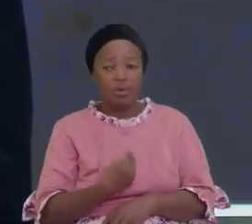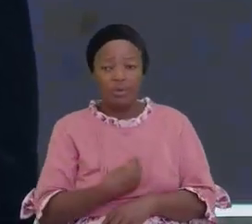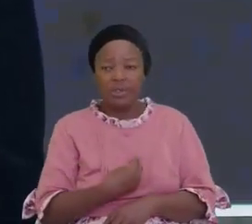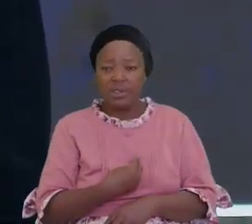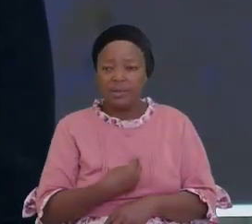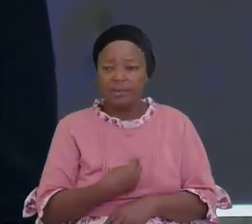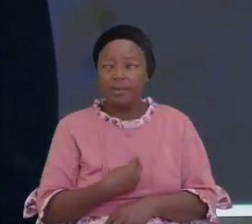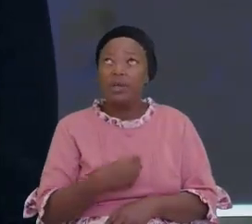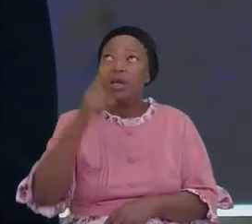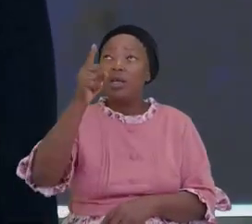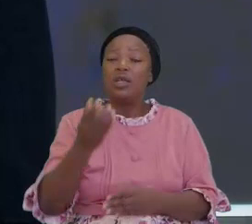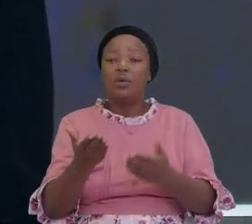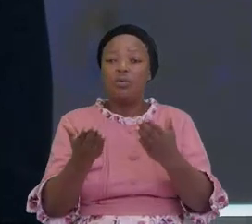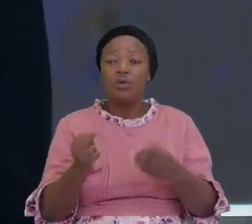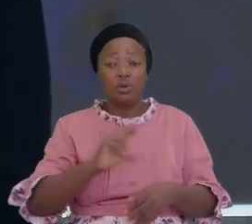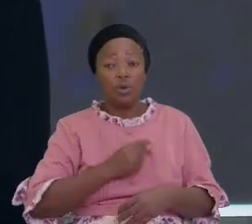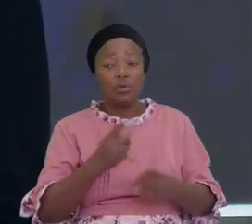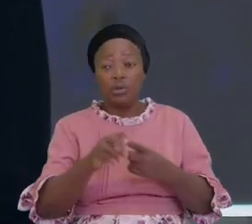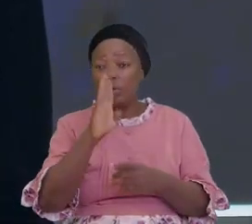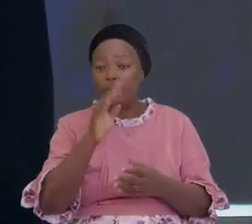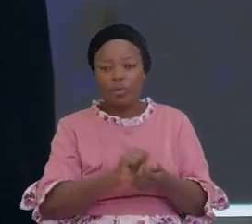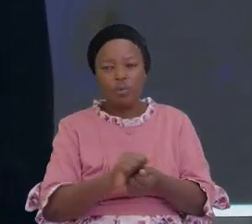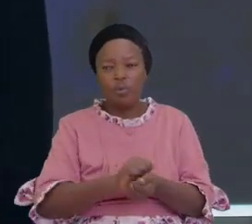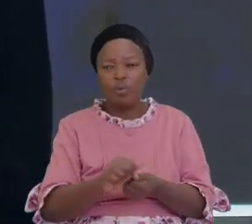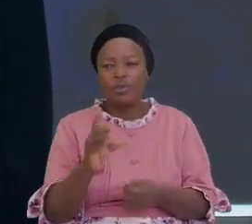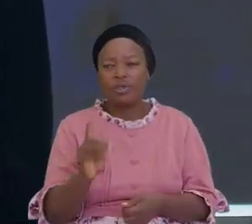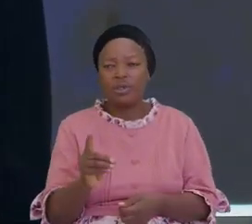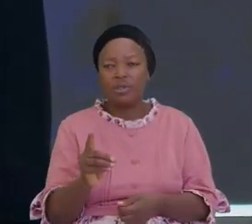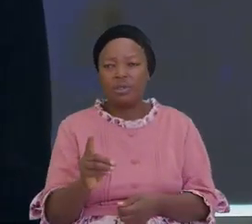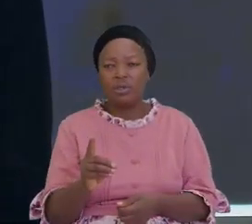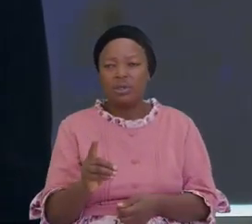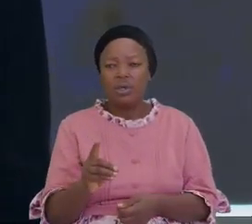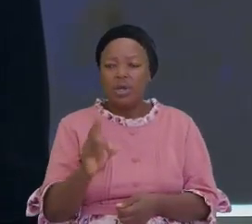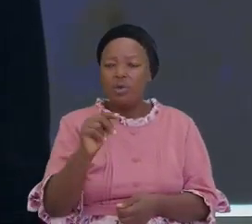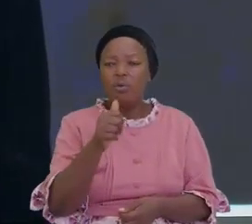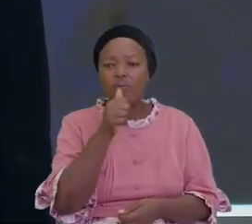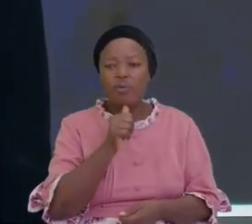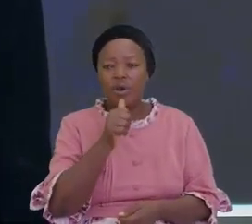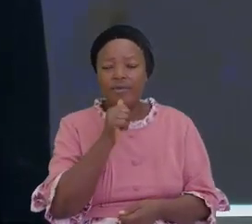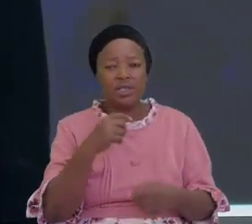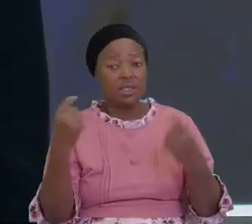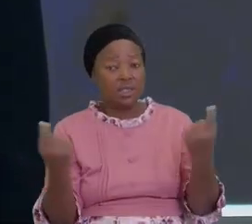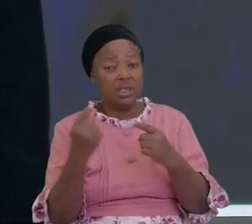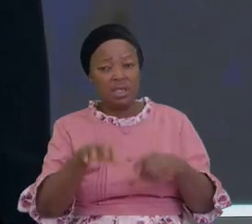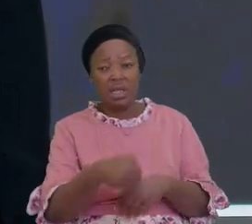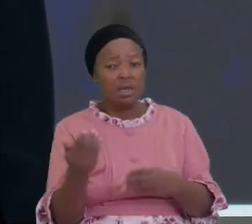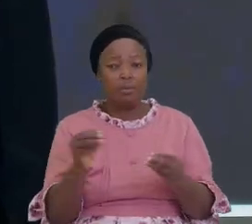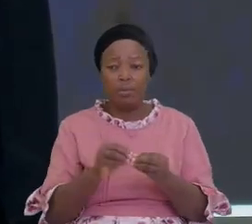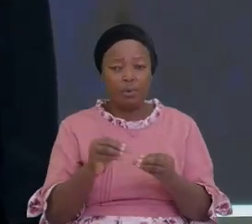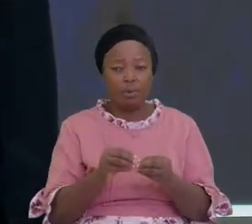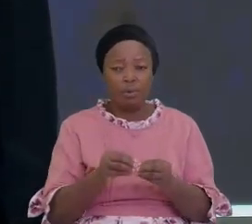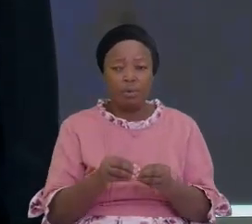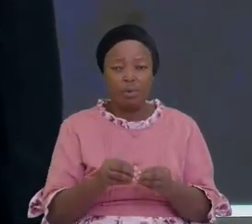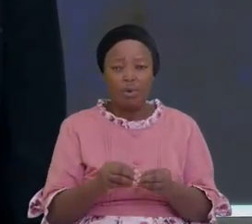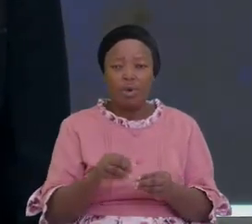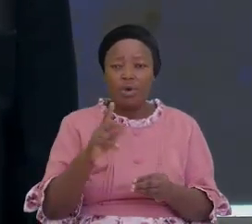he wants us to be washed. No private sinning anymore. No